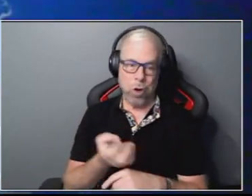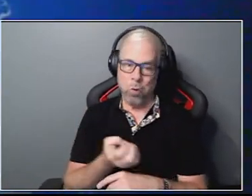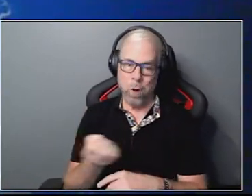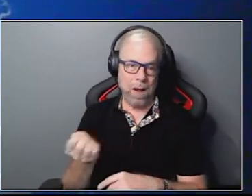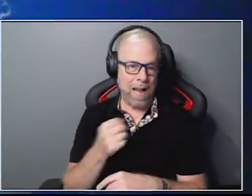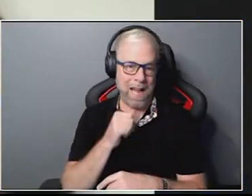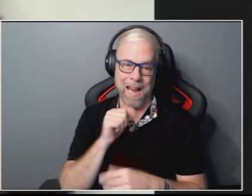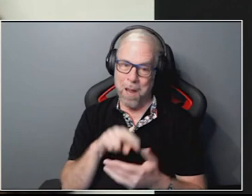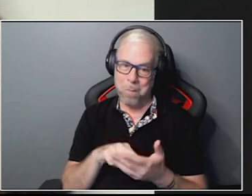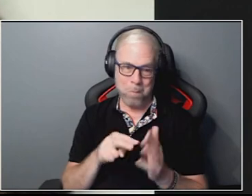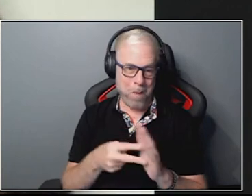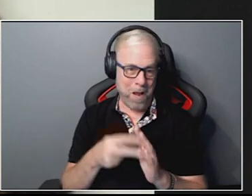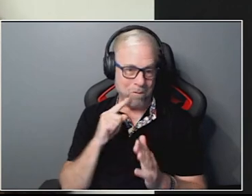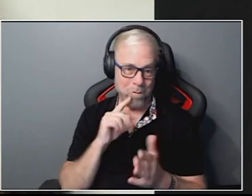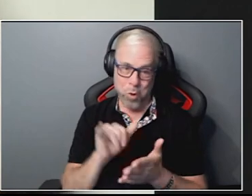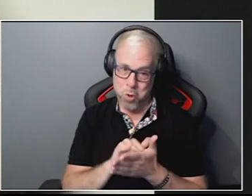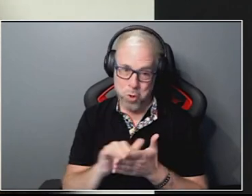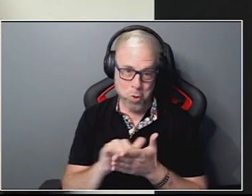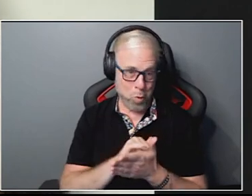summers.